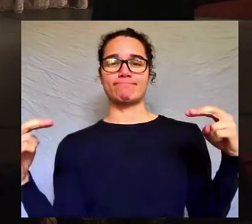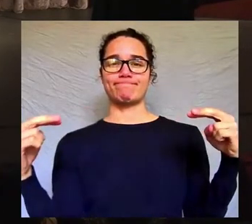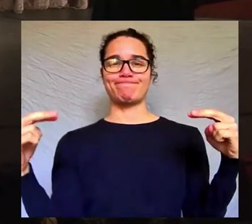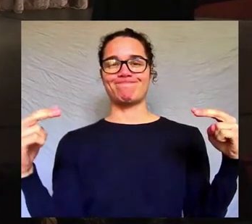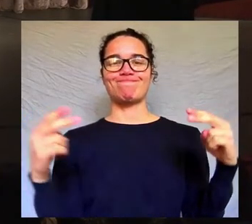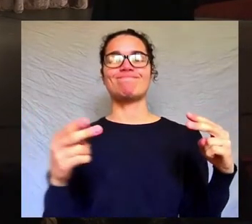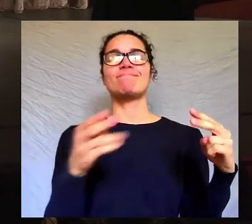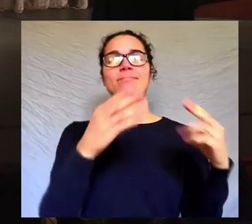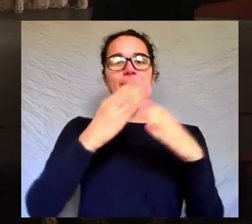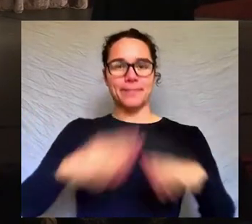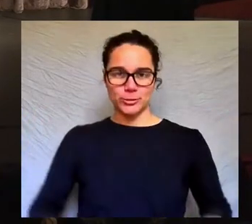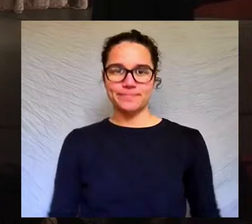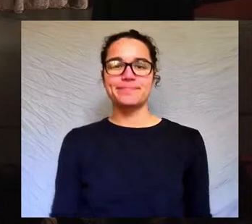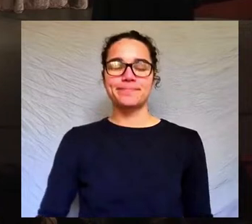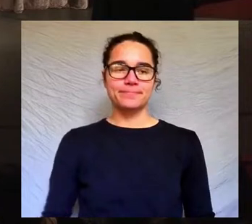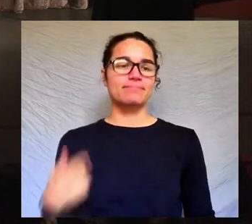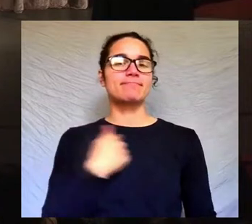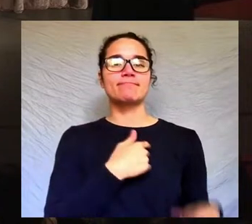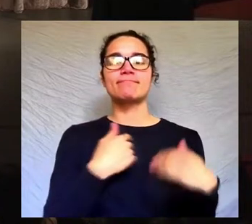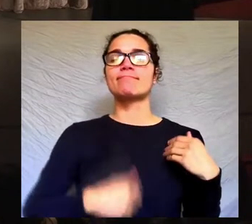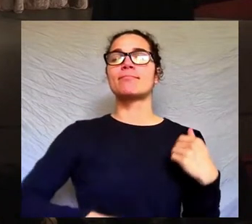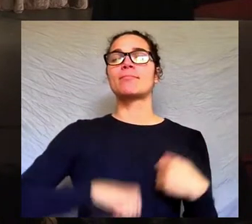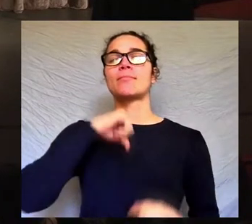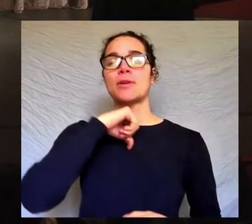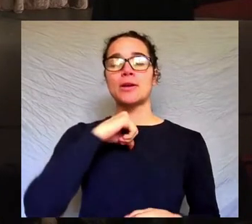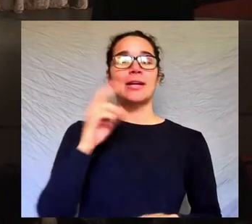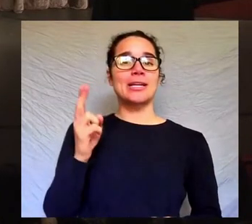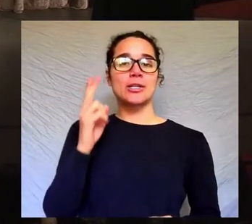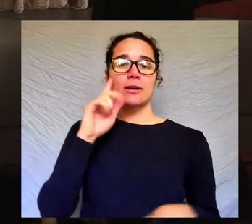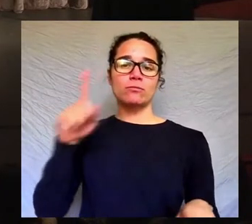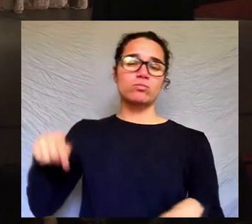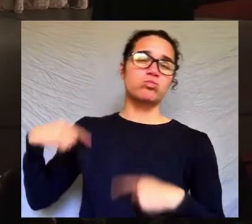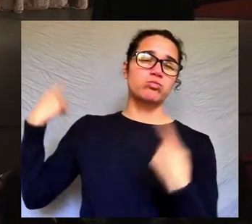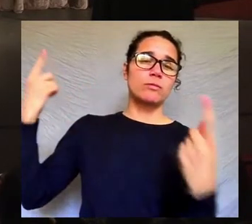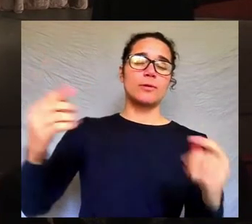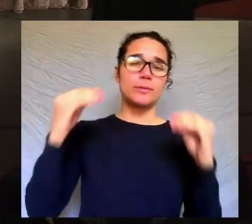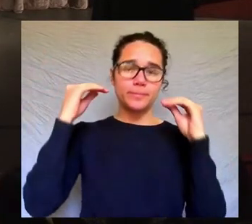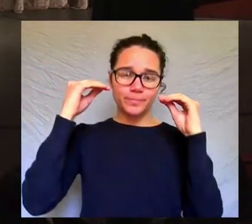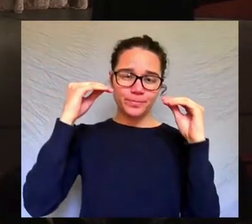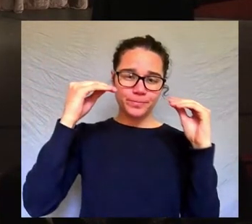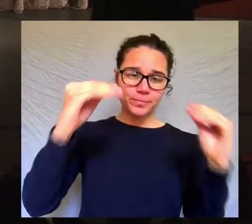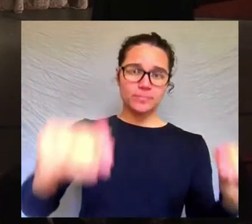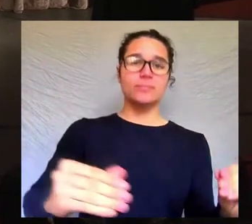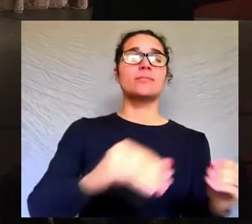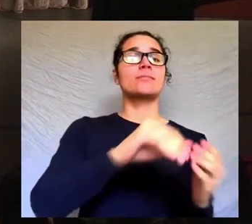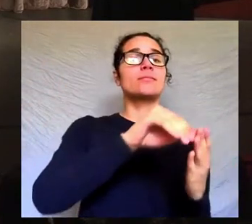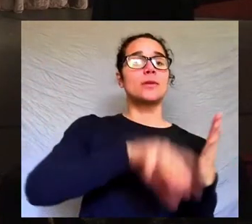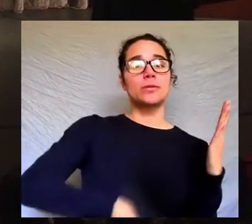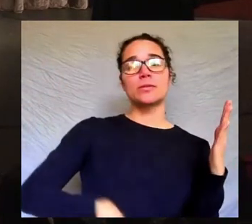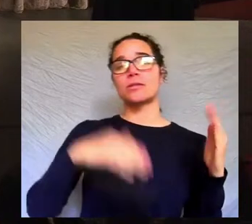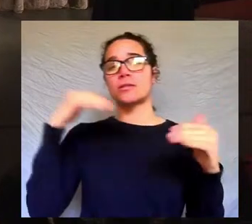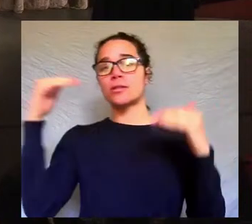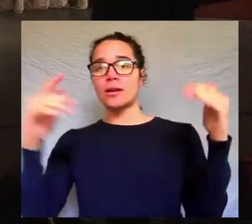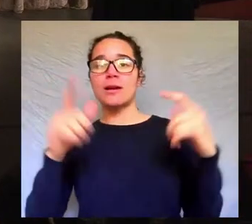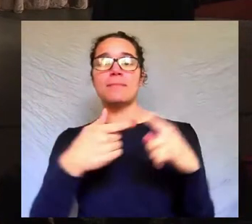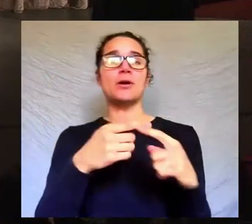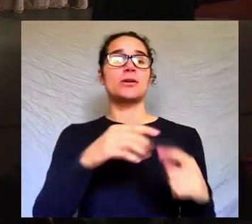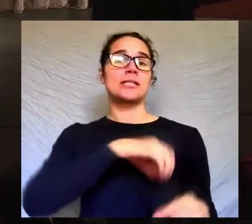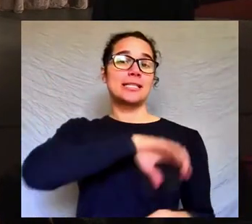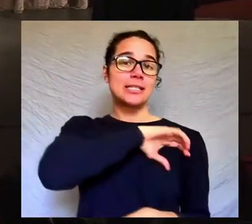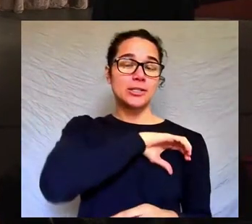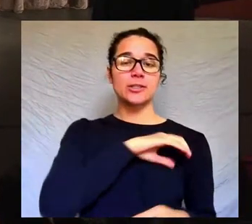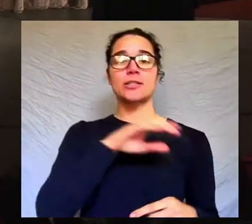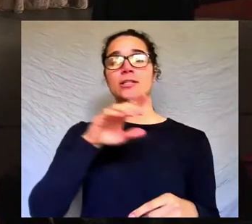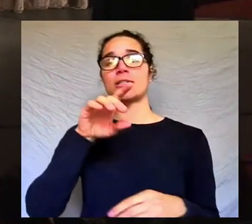civic education to help teach children and lifelong learners about American citizenship, our democracy, and the fundamentals